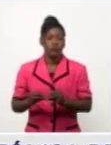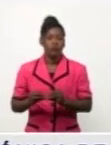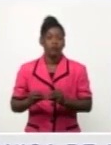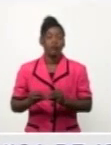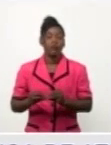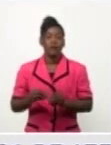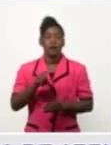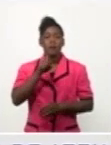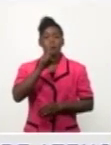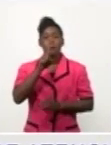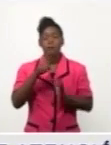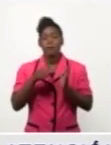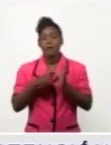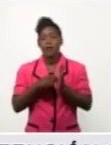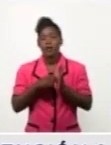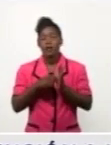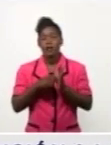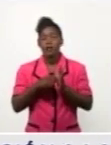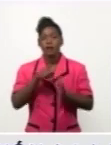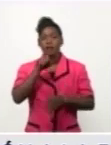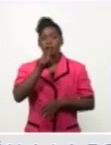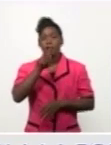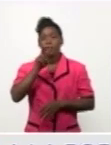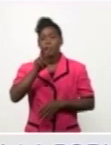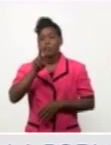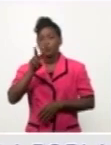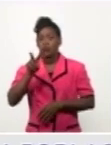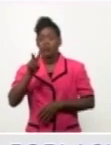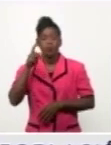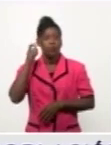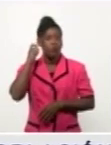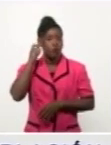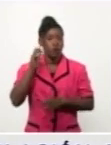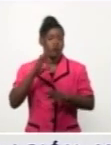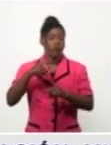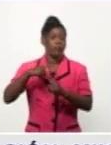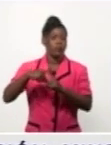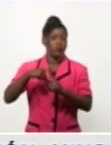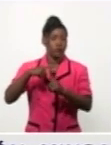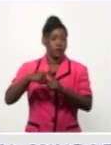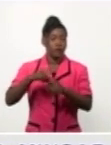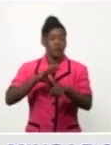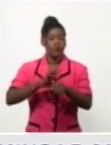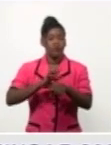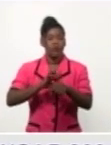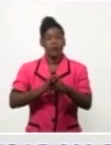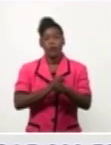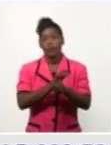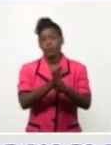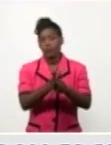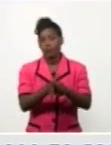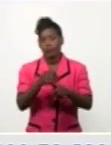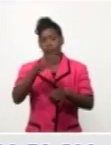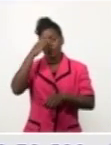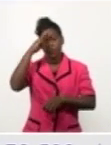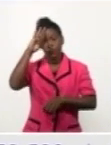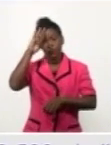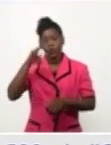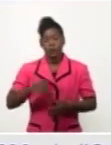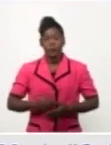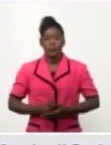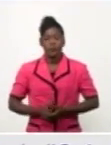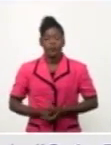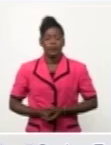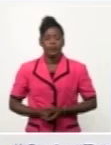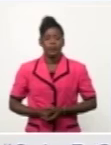were female, totaling in the pandemic 1,122 patients of the female sex confirmed